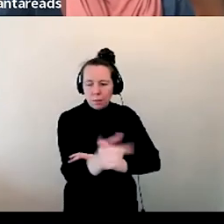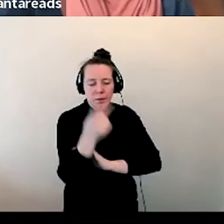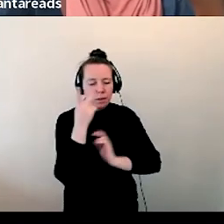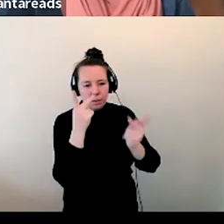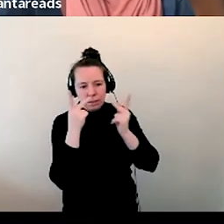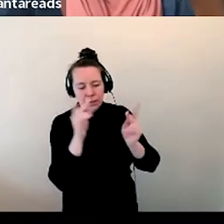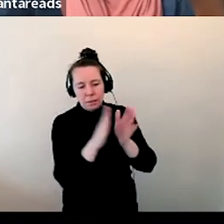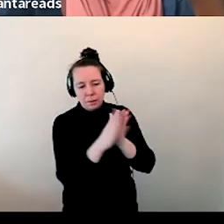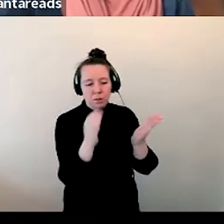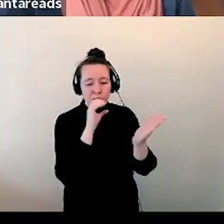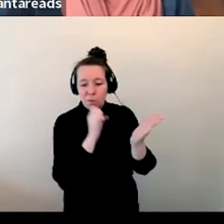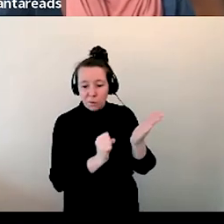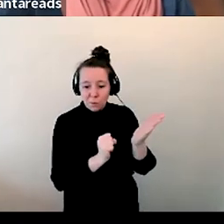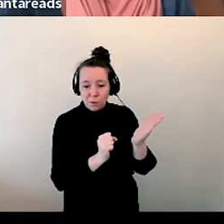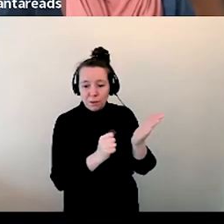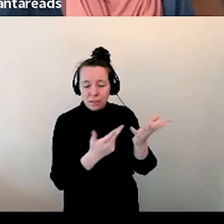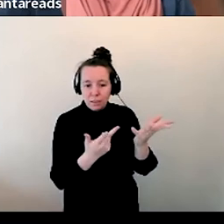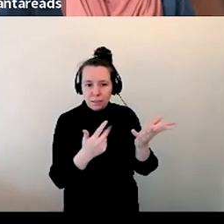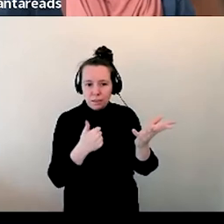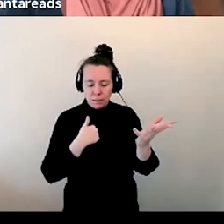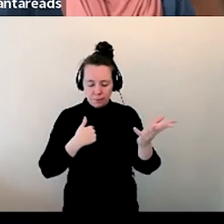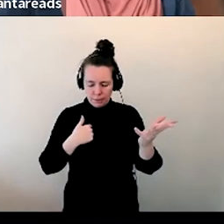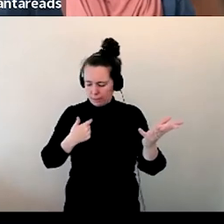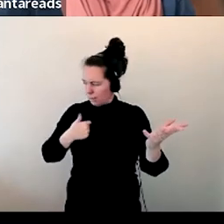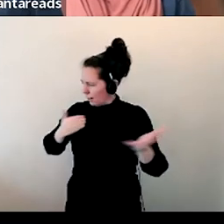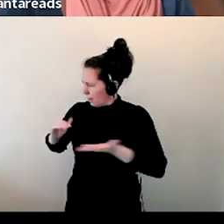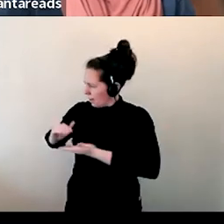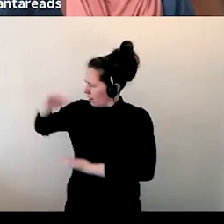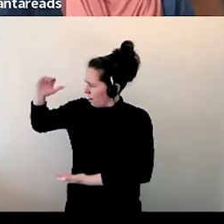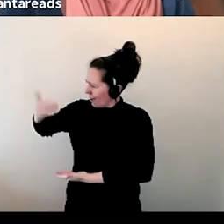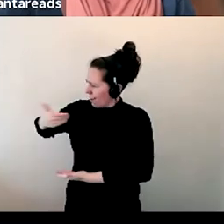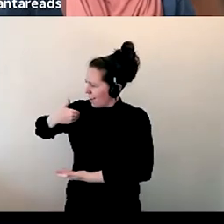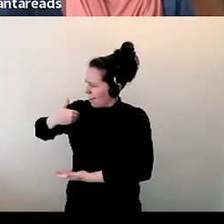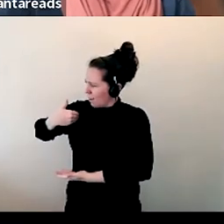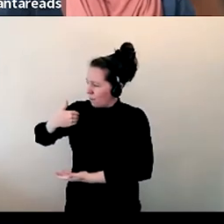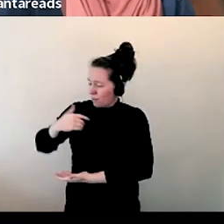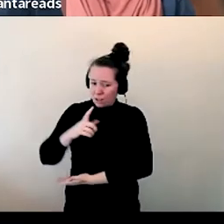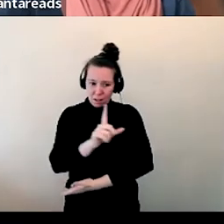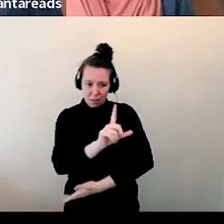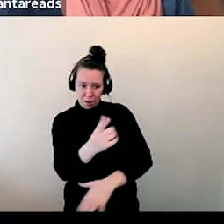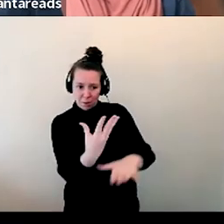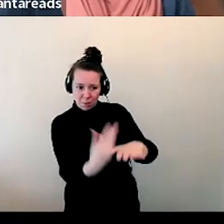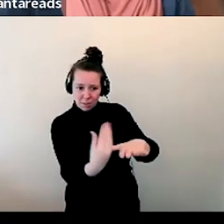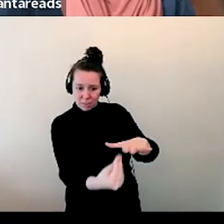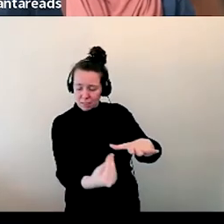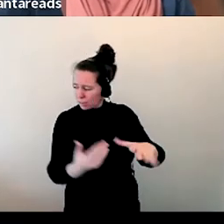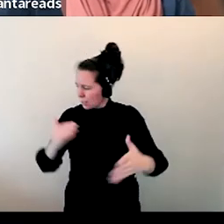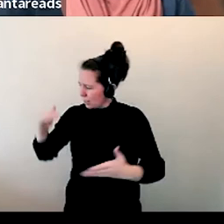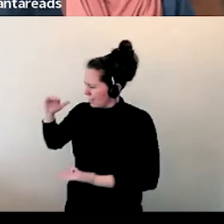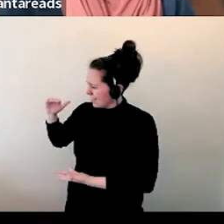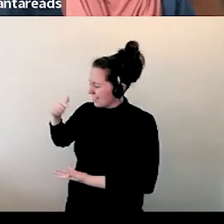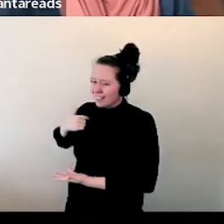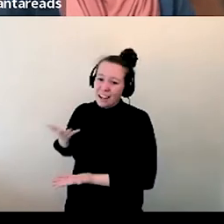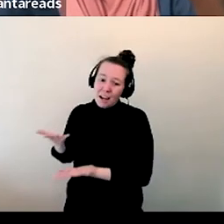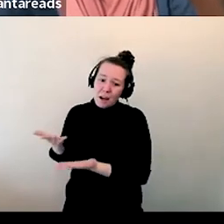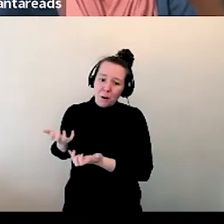these very popular new books, and I have too many of them, and they just take up space on my shelf, and I no longer want them.